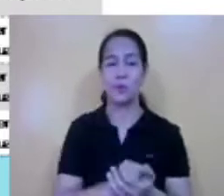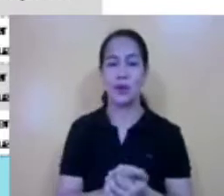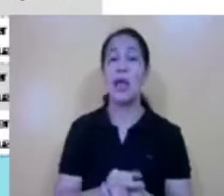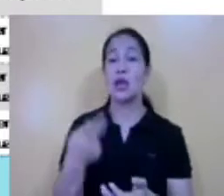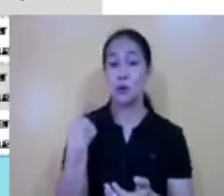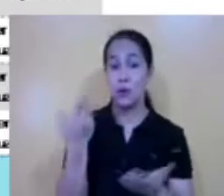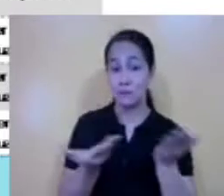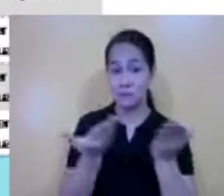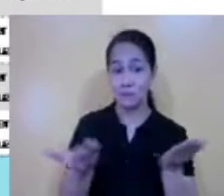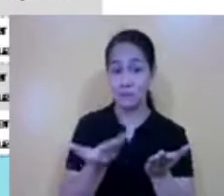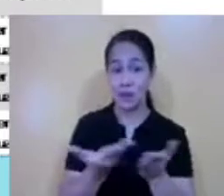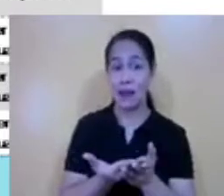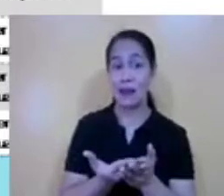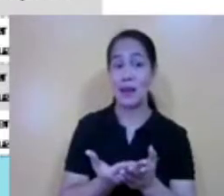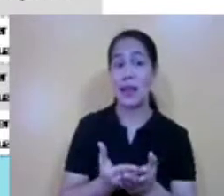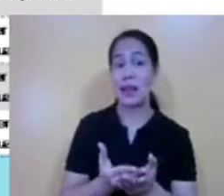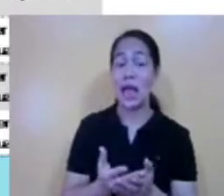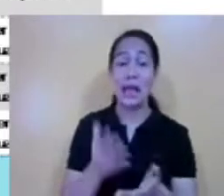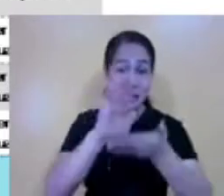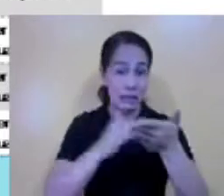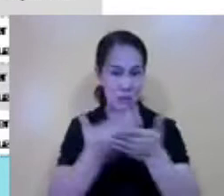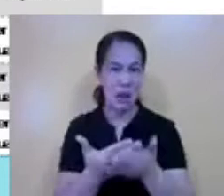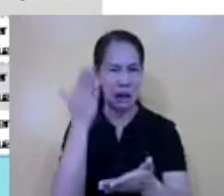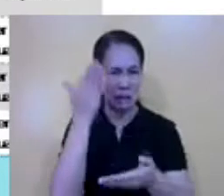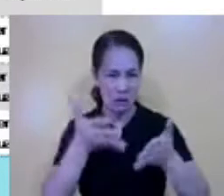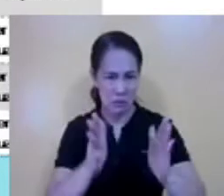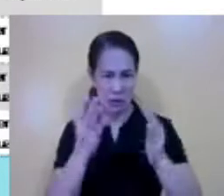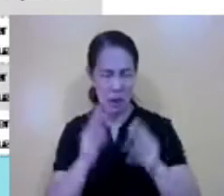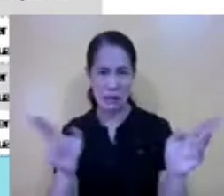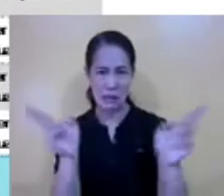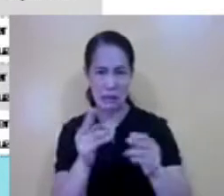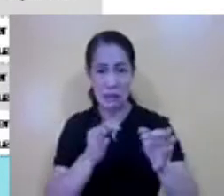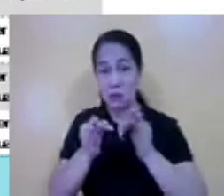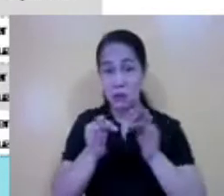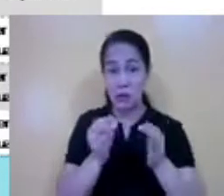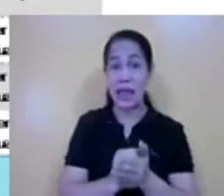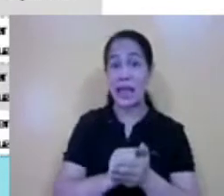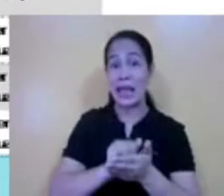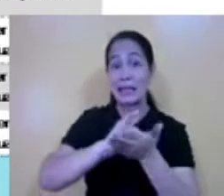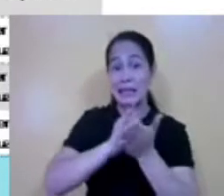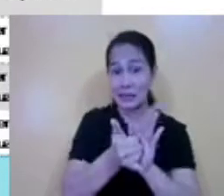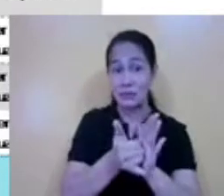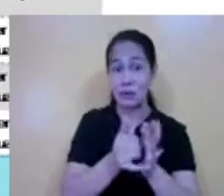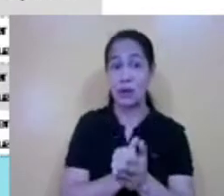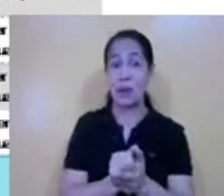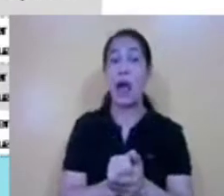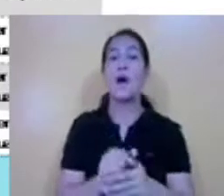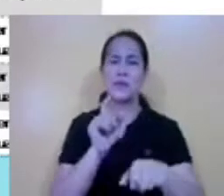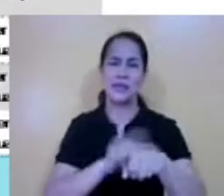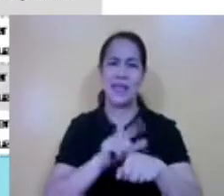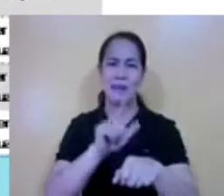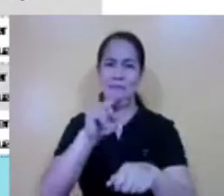adjusted schedule. So allow me to briefly explain to you the adjustments on the timeline. So in the